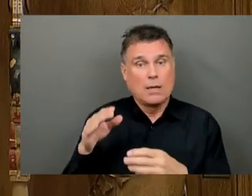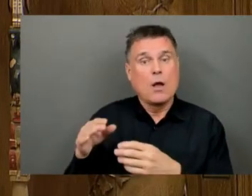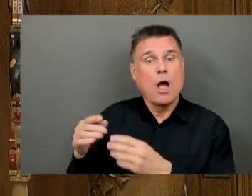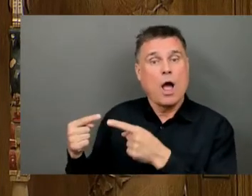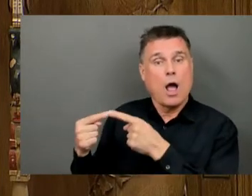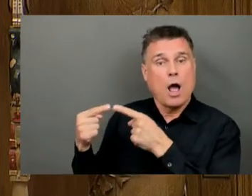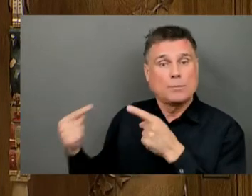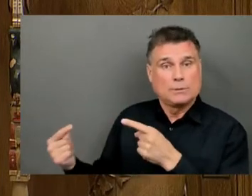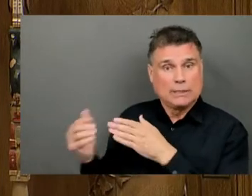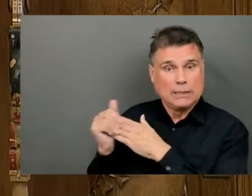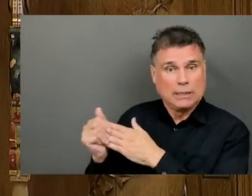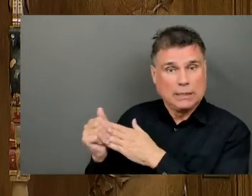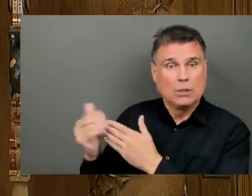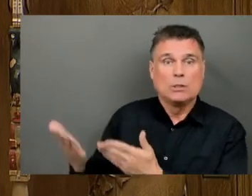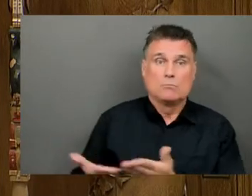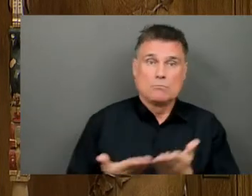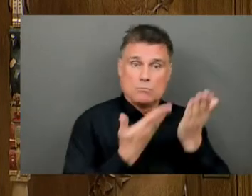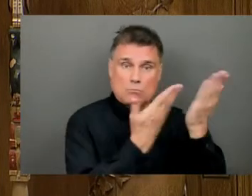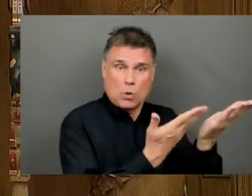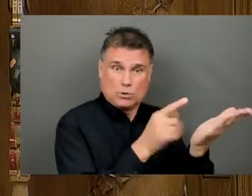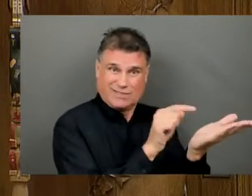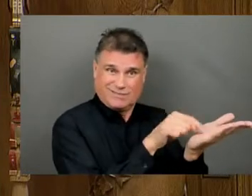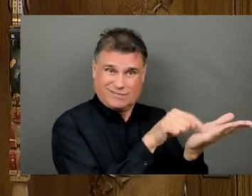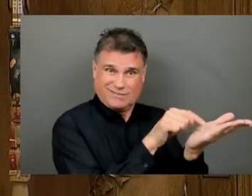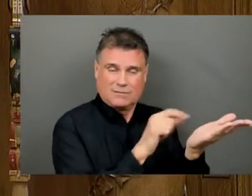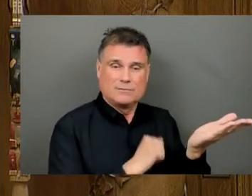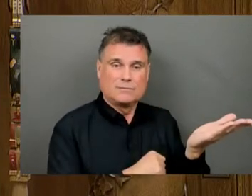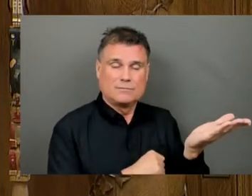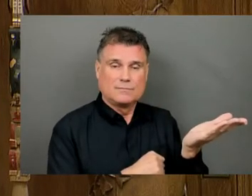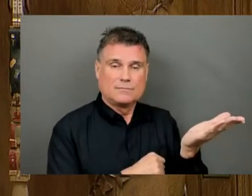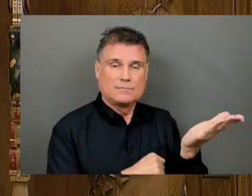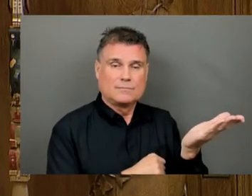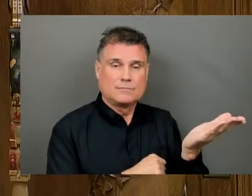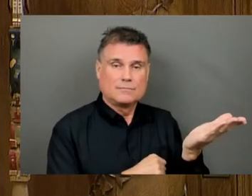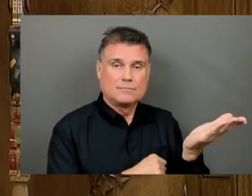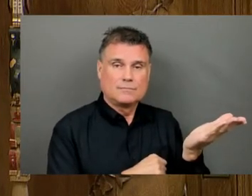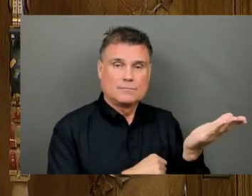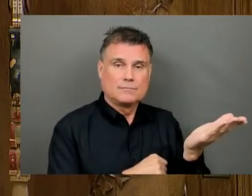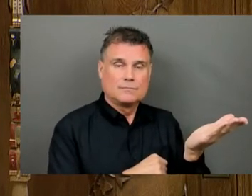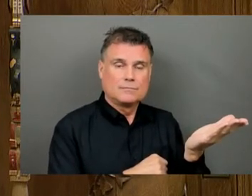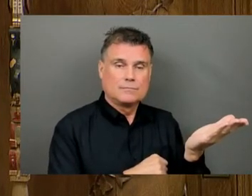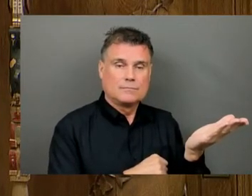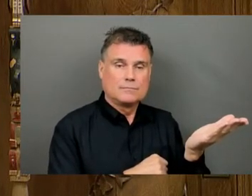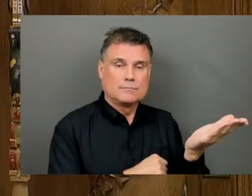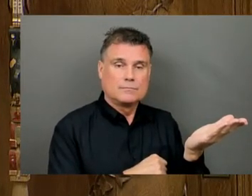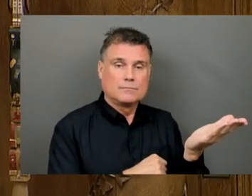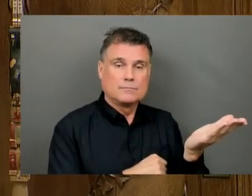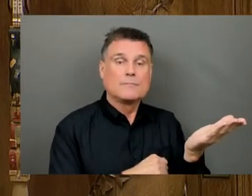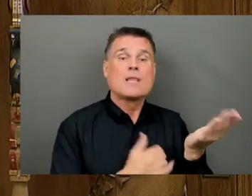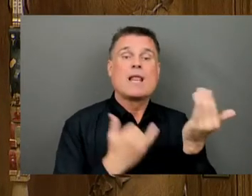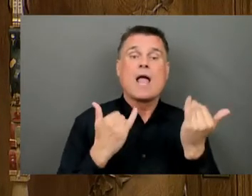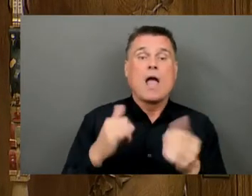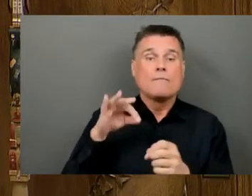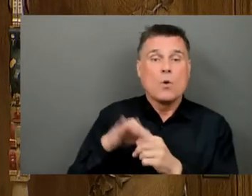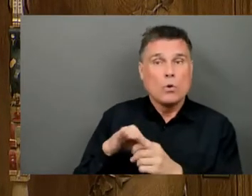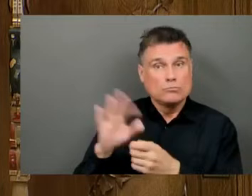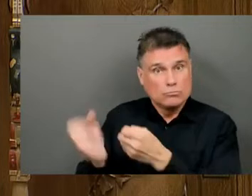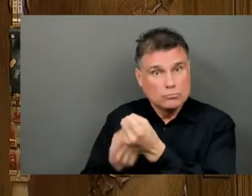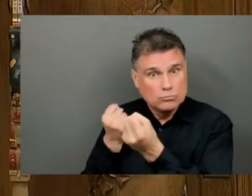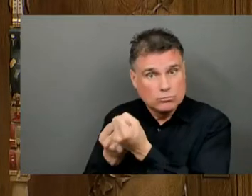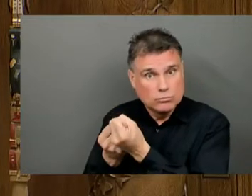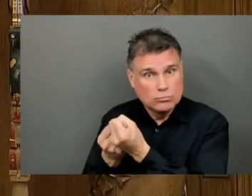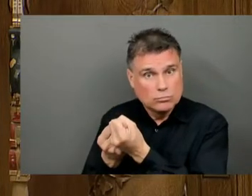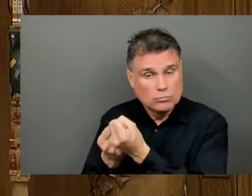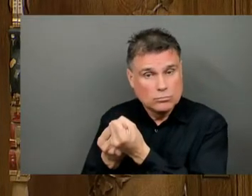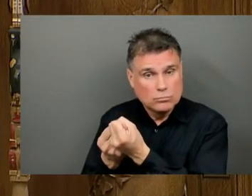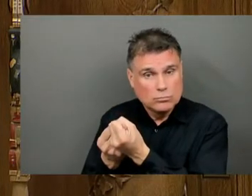votes and proceedings, not on order of papers, so already clear. So all those in favor indicate aye. Aye.